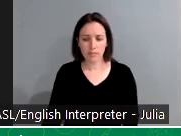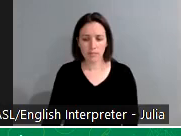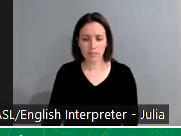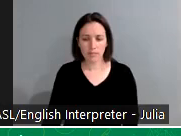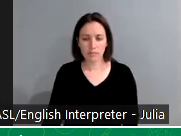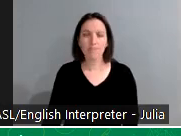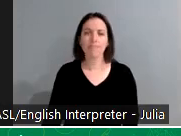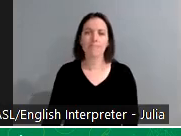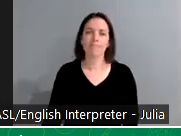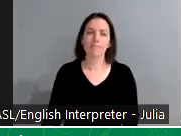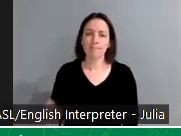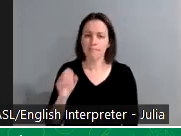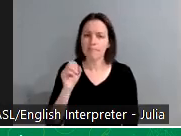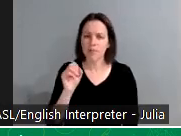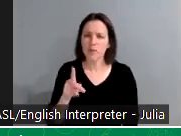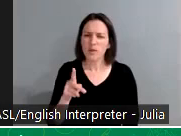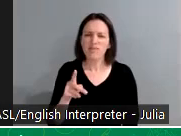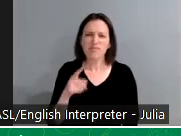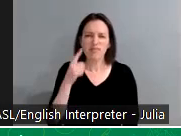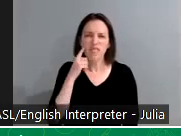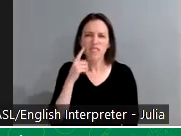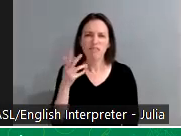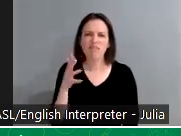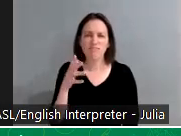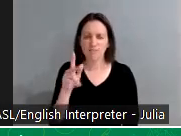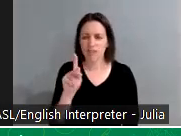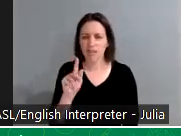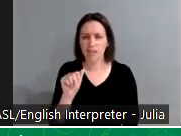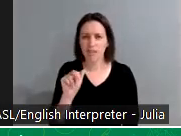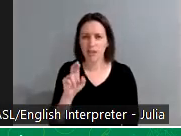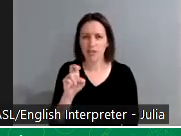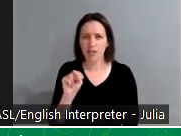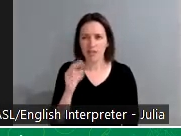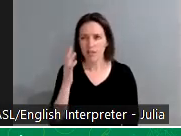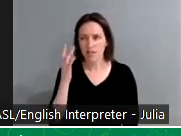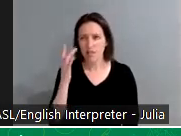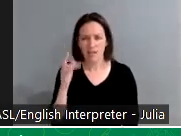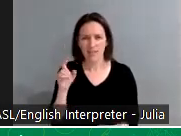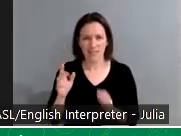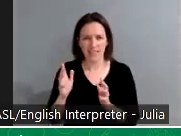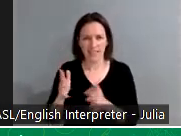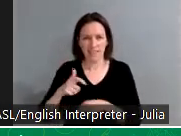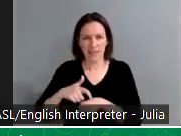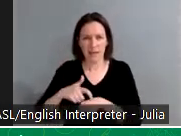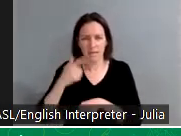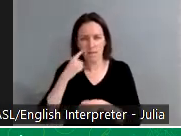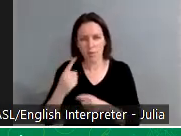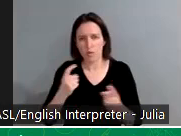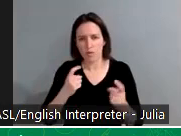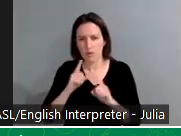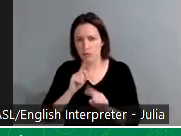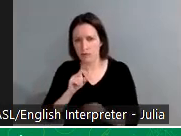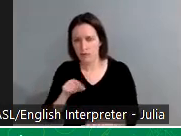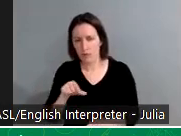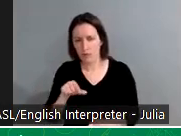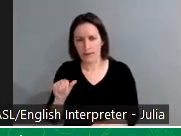all right, Karen, I think we can go ahead and close it out. I want to make sure that we save some time for the Q&A portion.